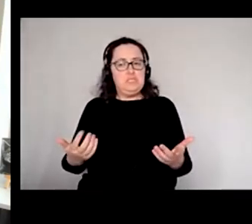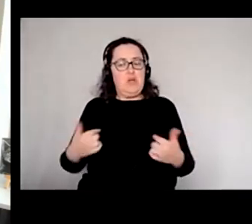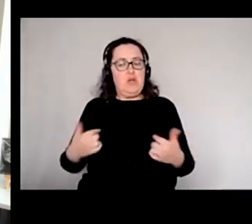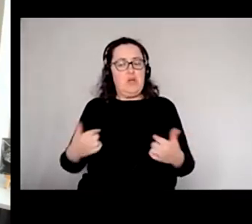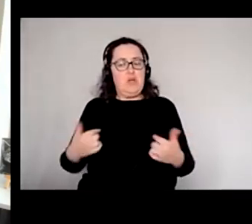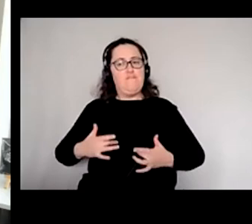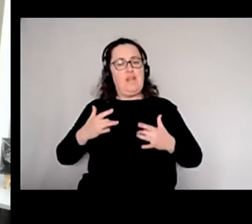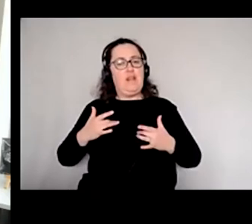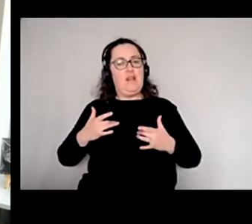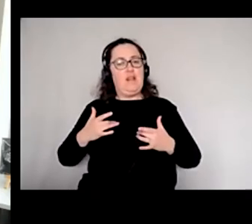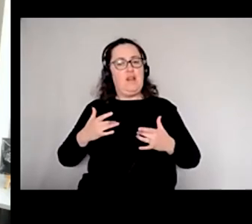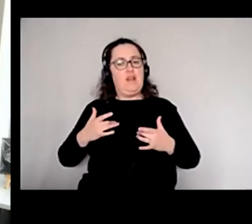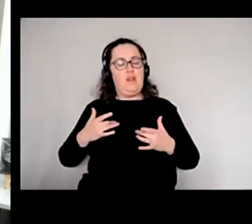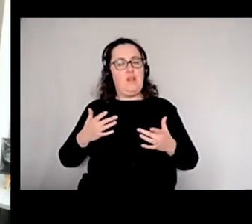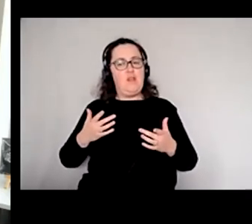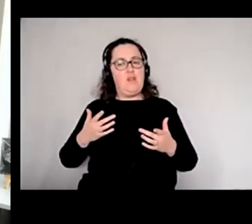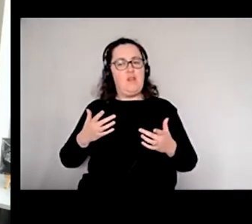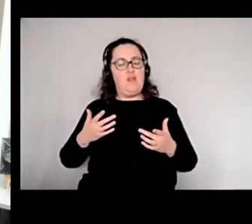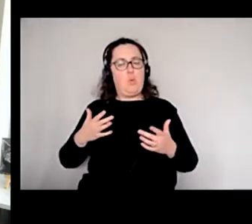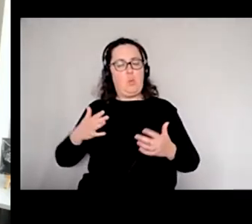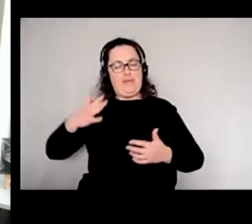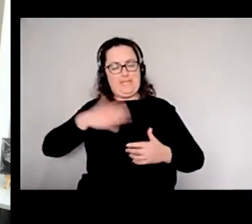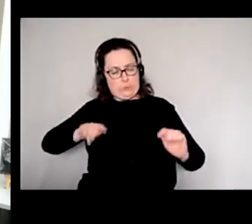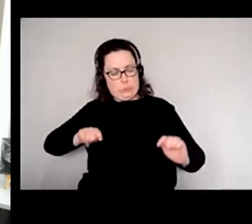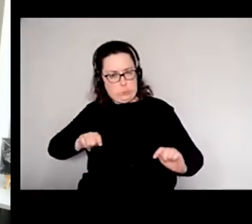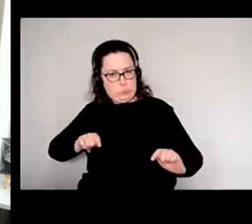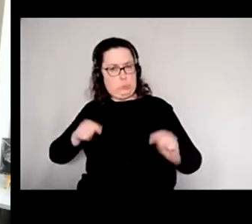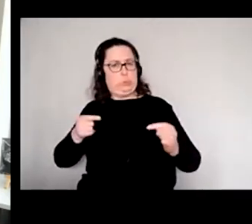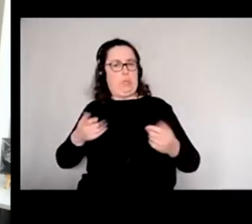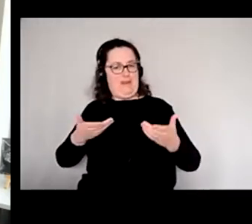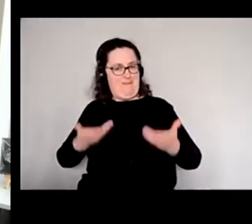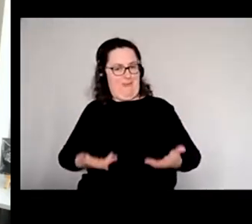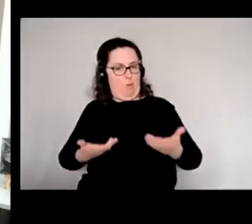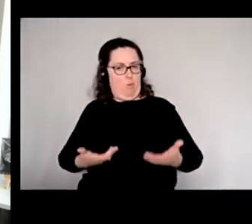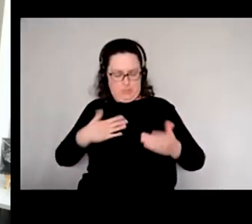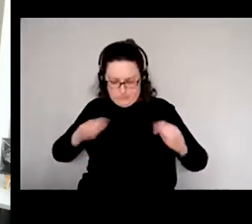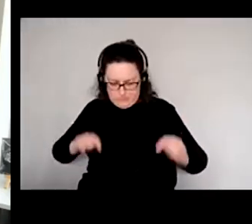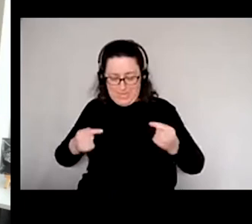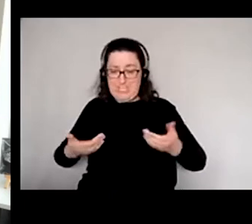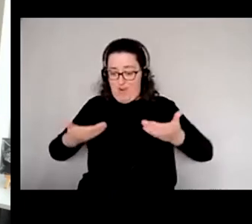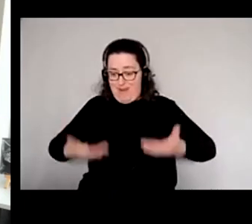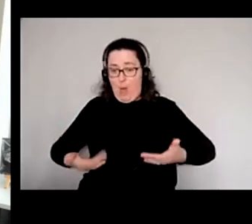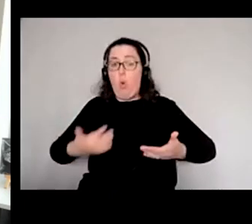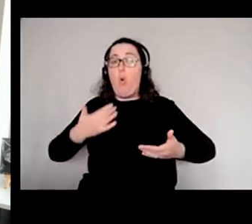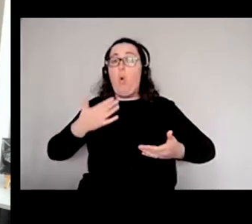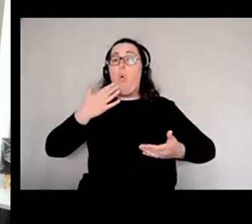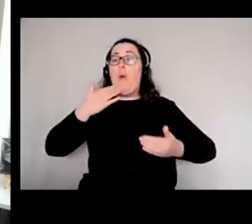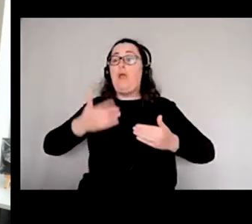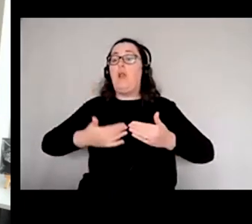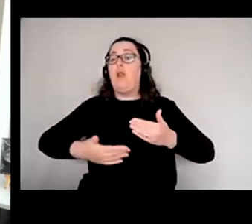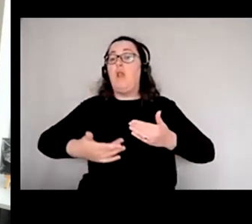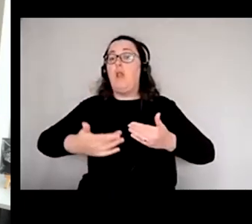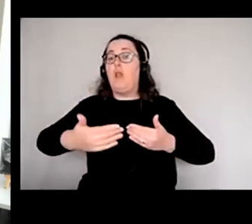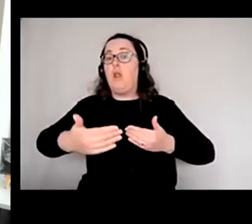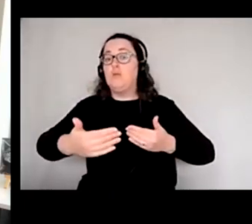that if we don't tackle this, you know, within collections at this point, when I die,